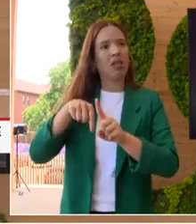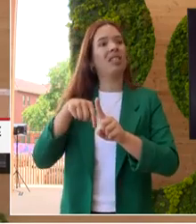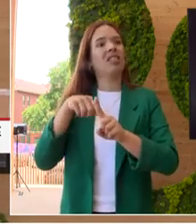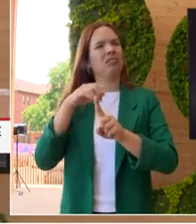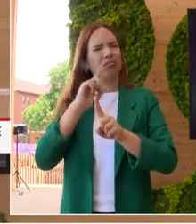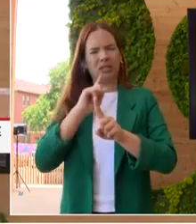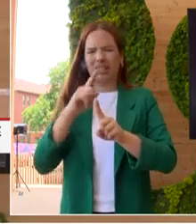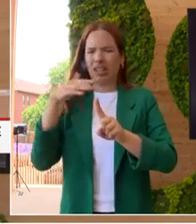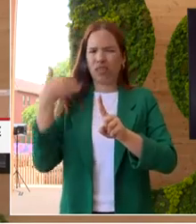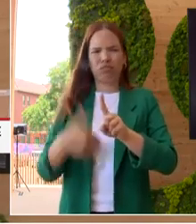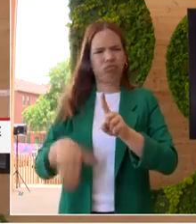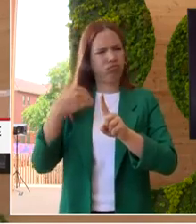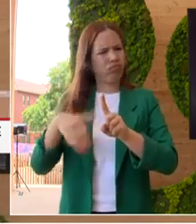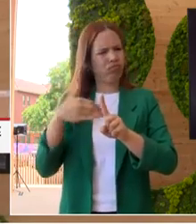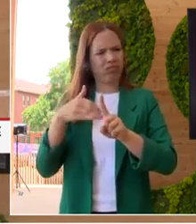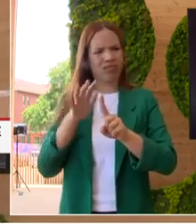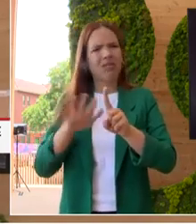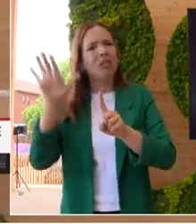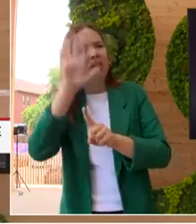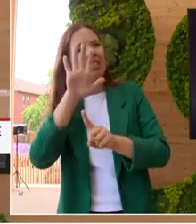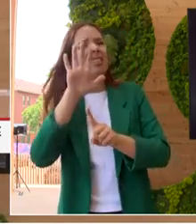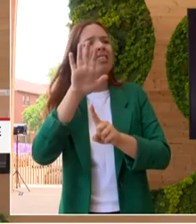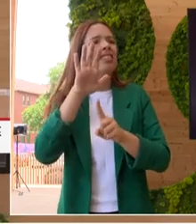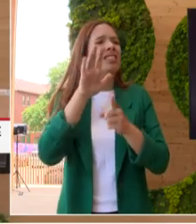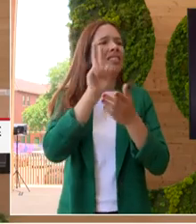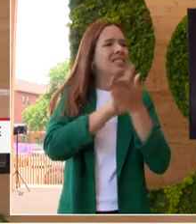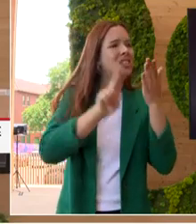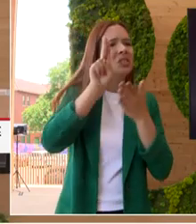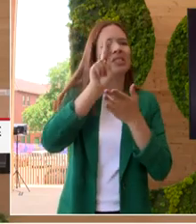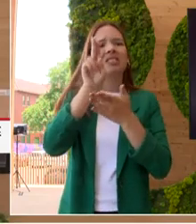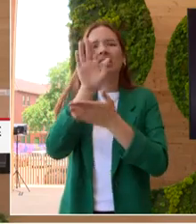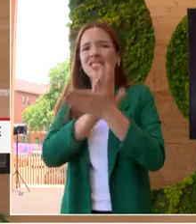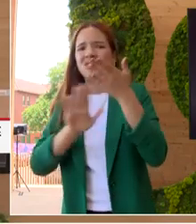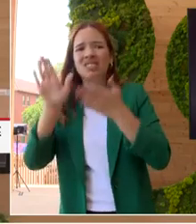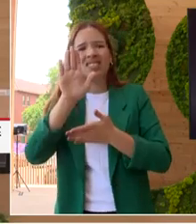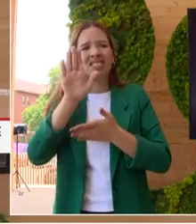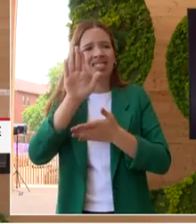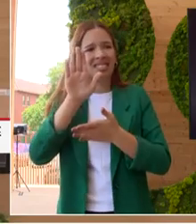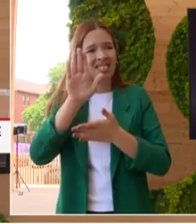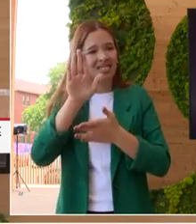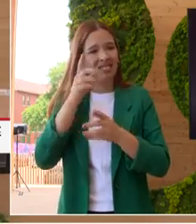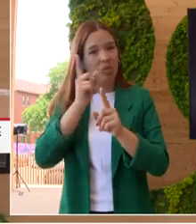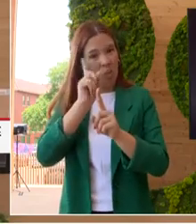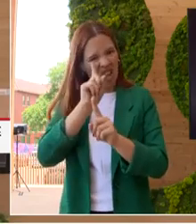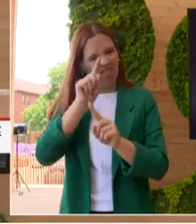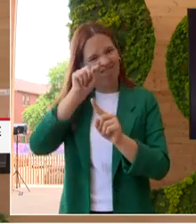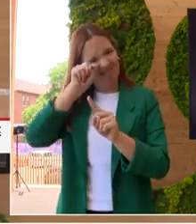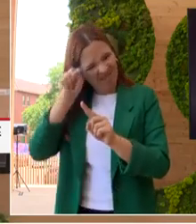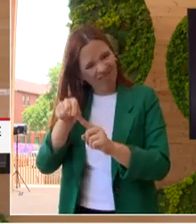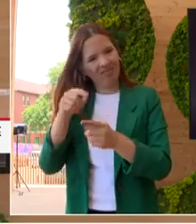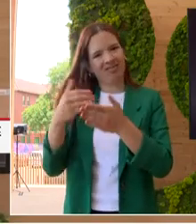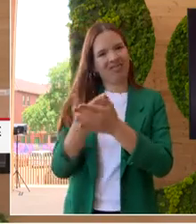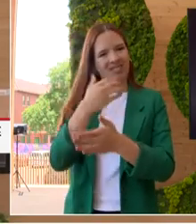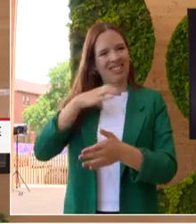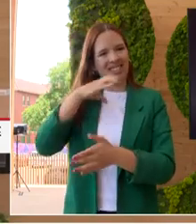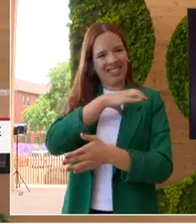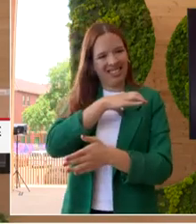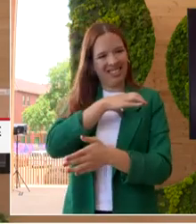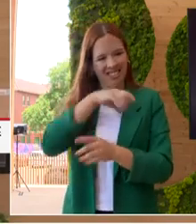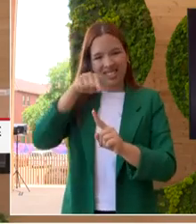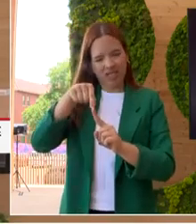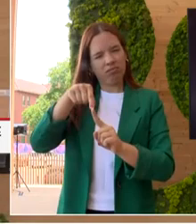without a college or a university. Congress Heights, the soul of the city, is the future.